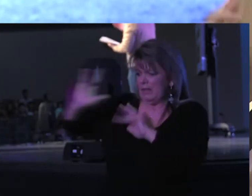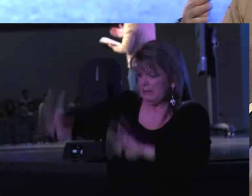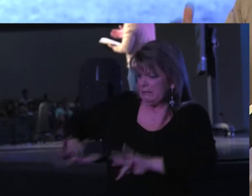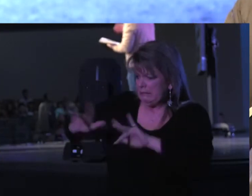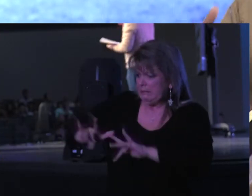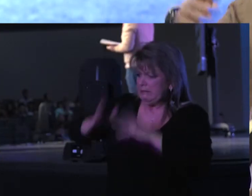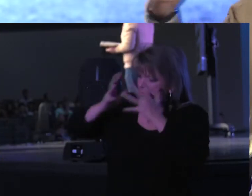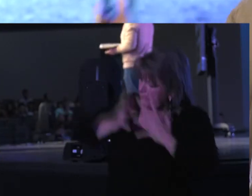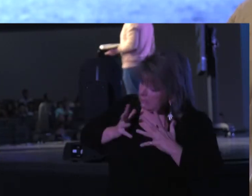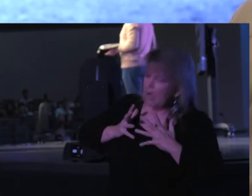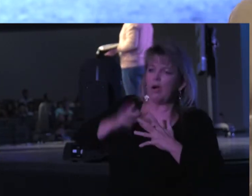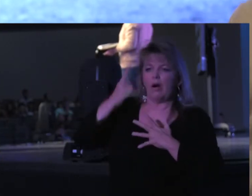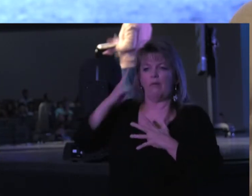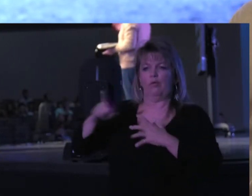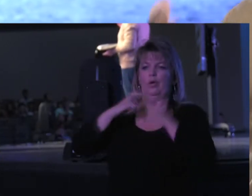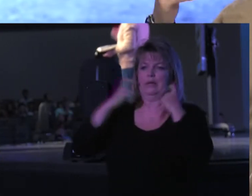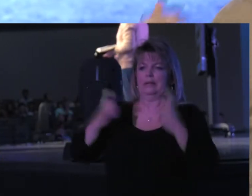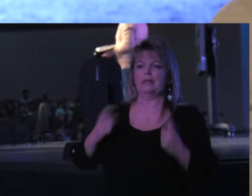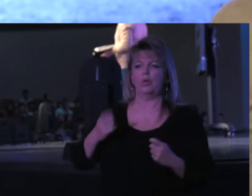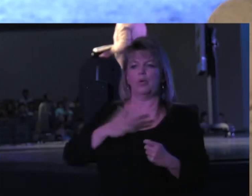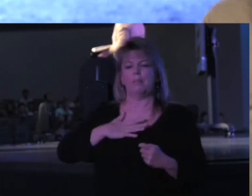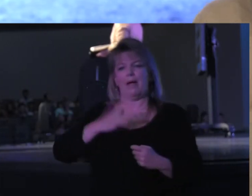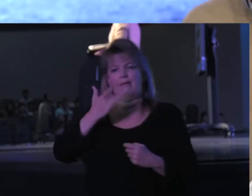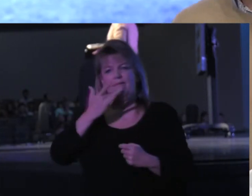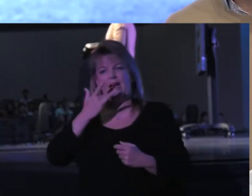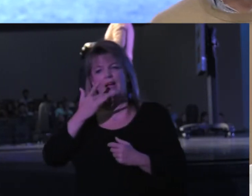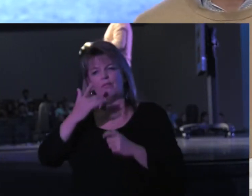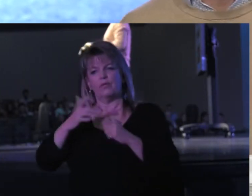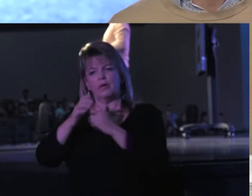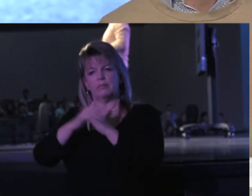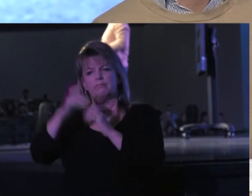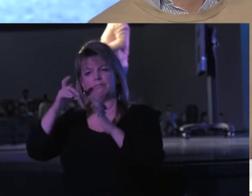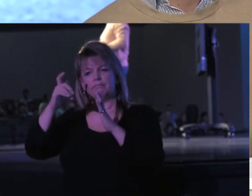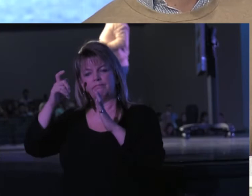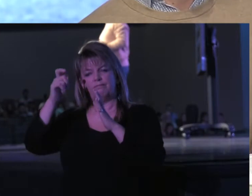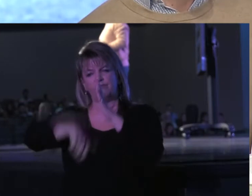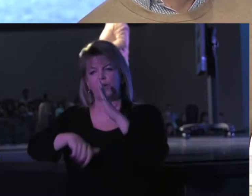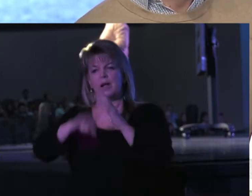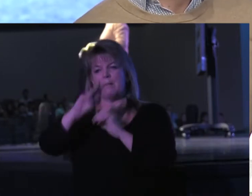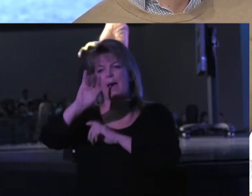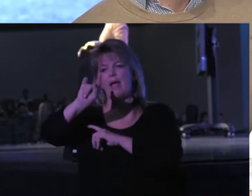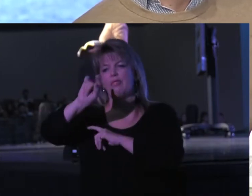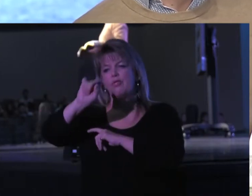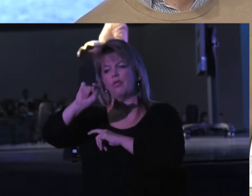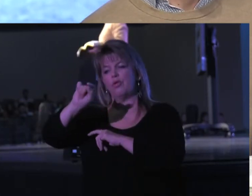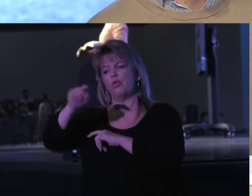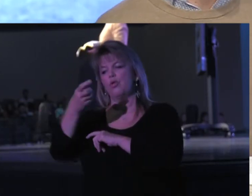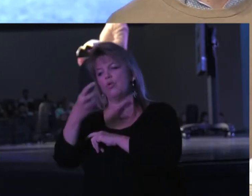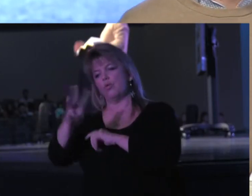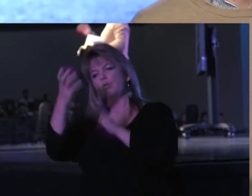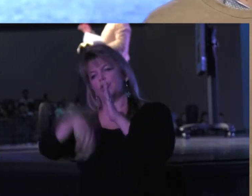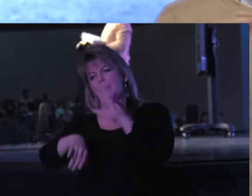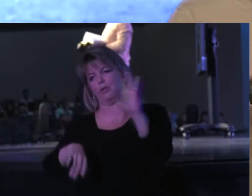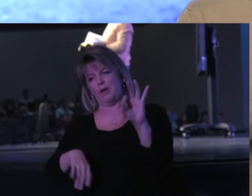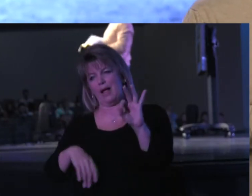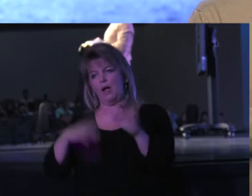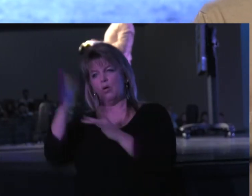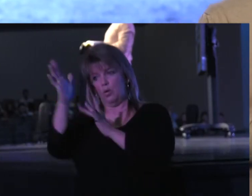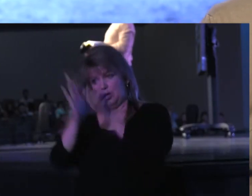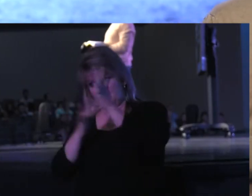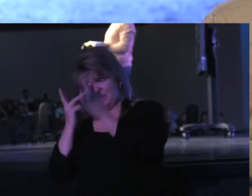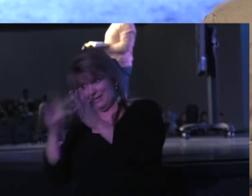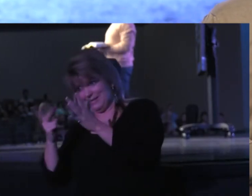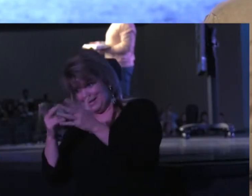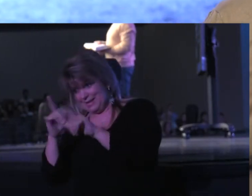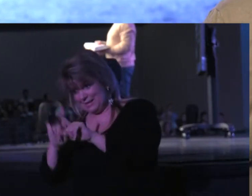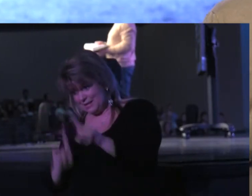sorrow over sin. One of my favorite passages in the book of Matthew, chapter 9, where Jesus sees lost